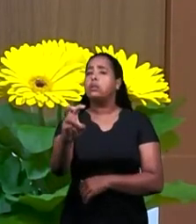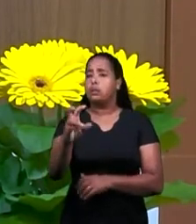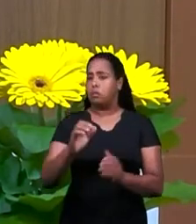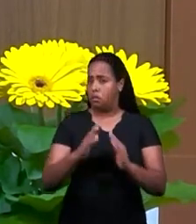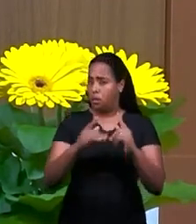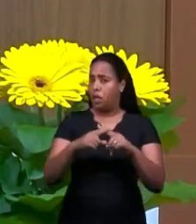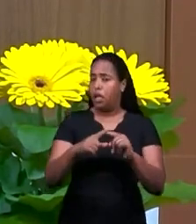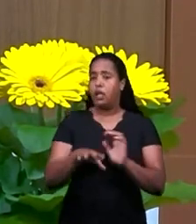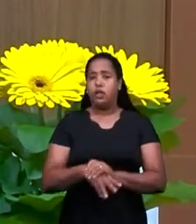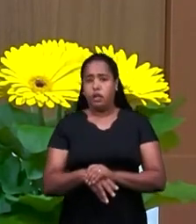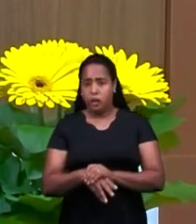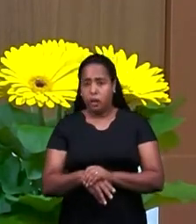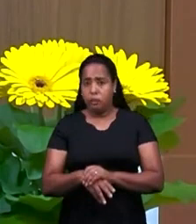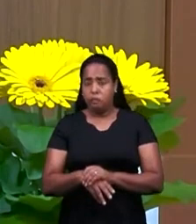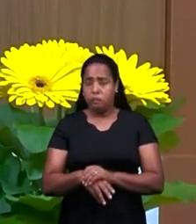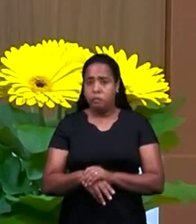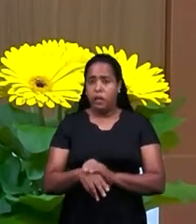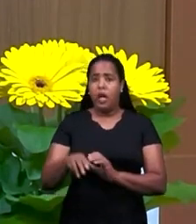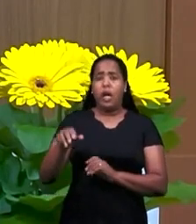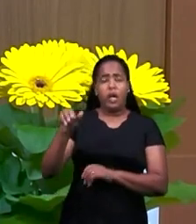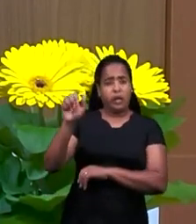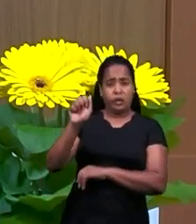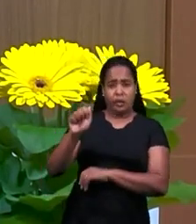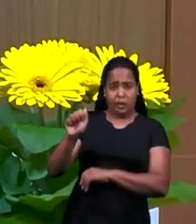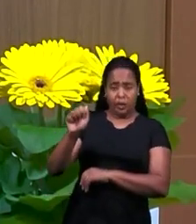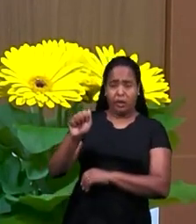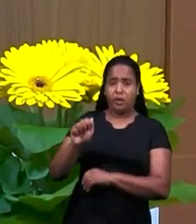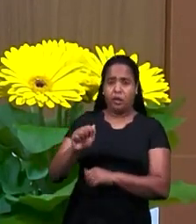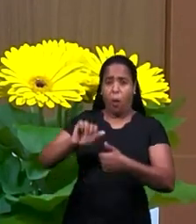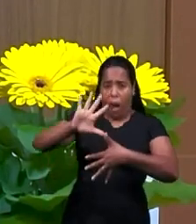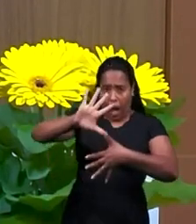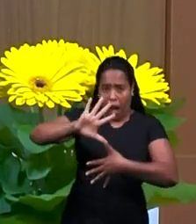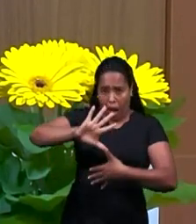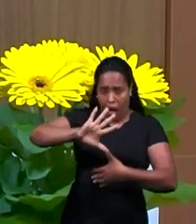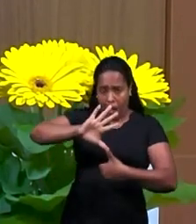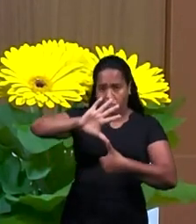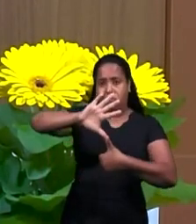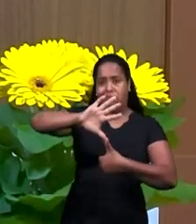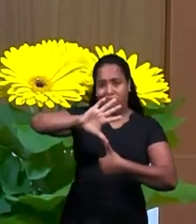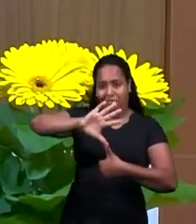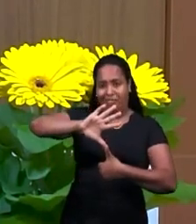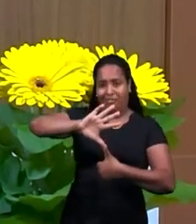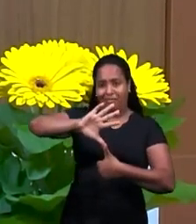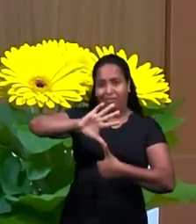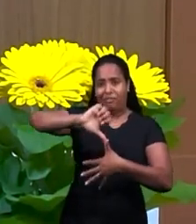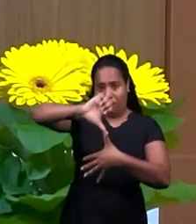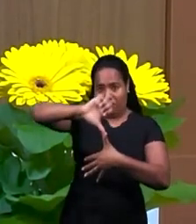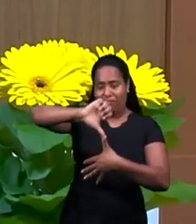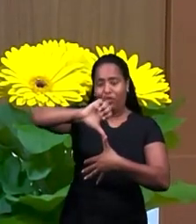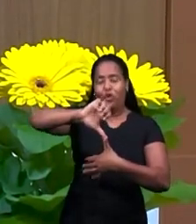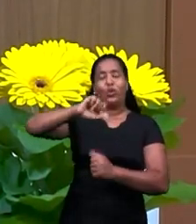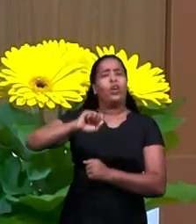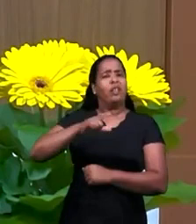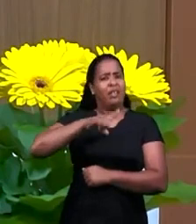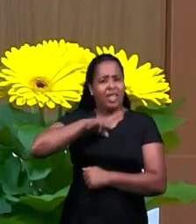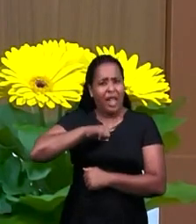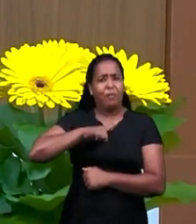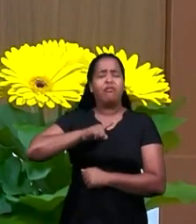South America, a similar number. In Europe, also a large